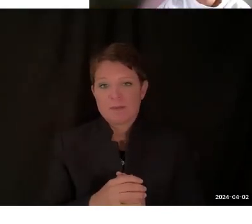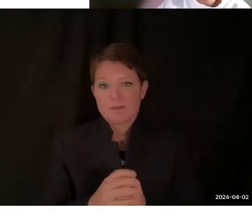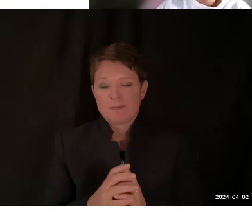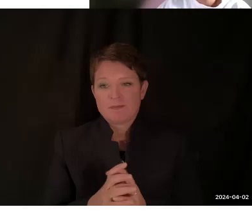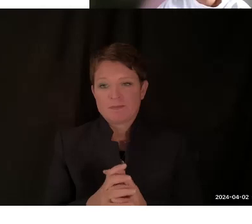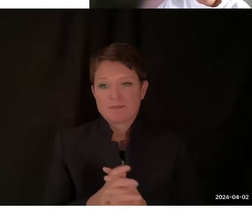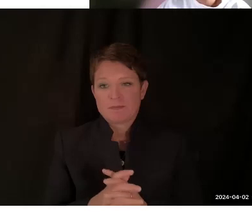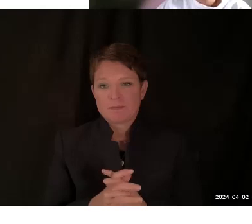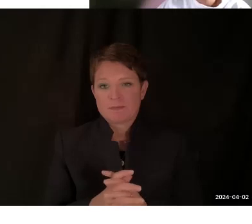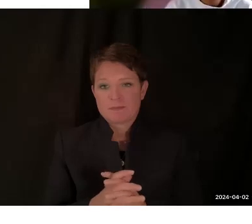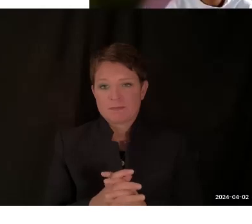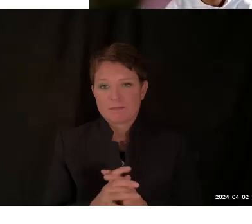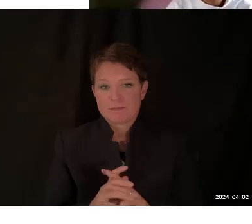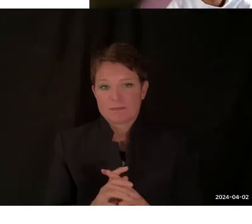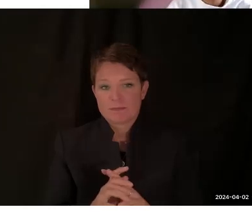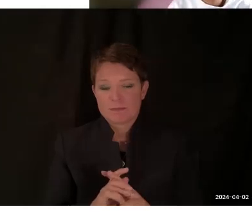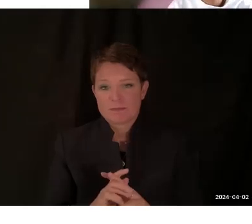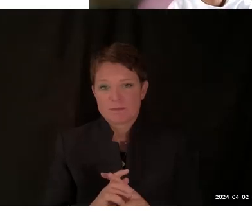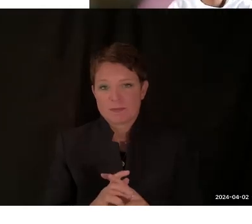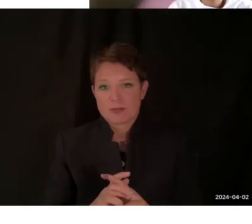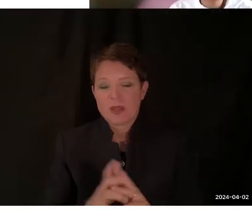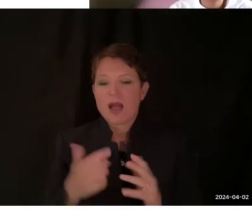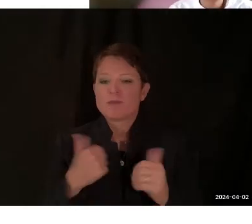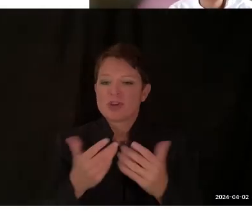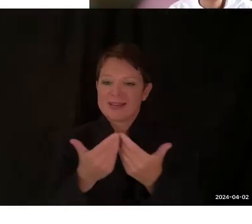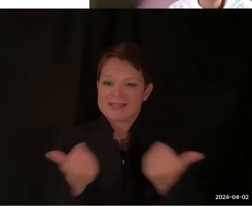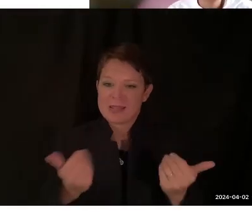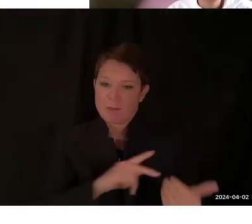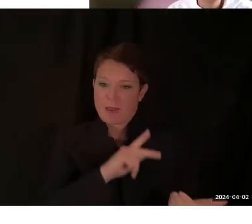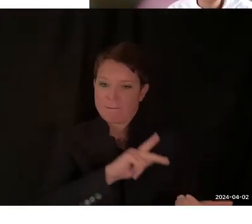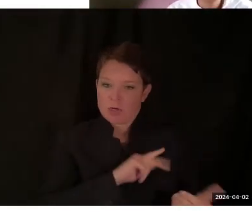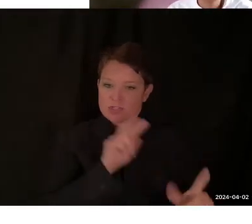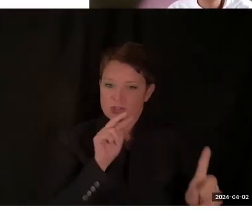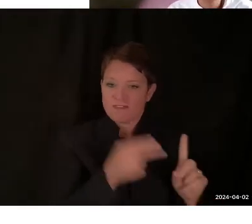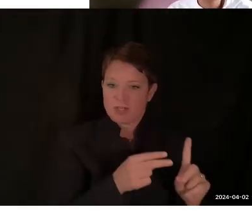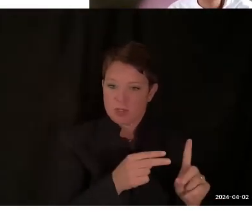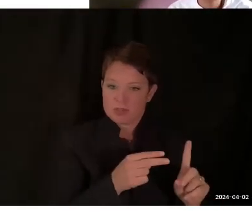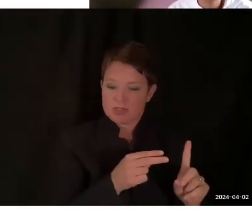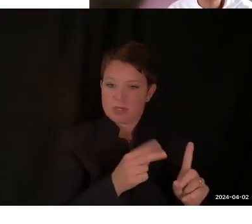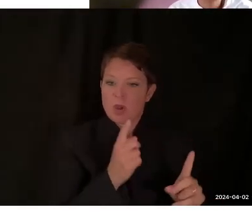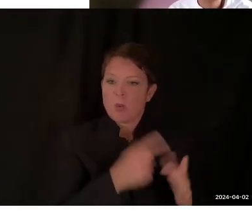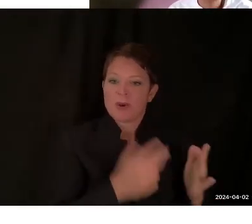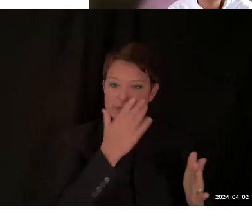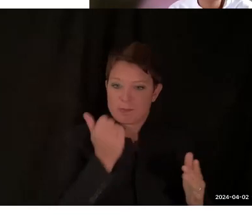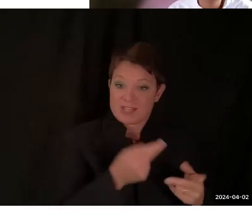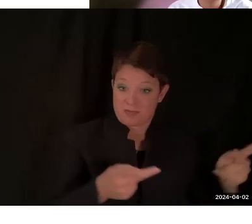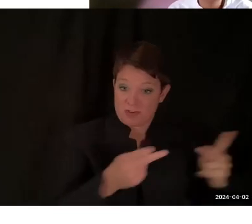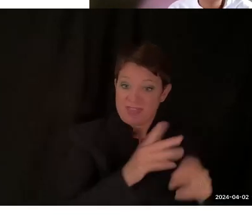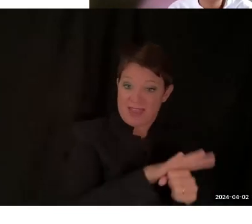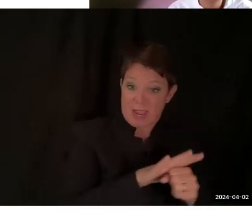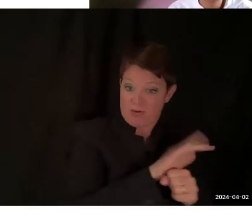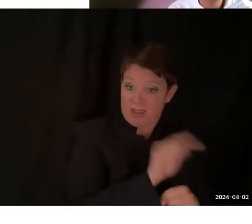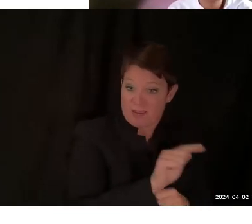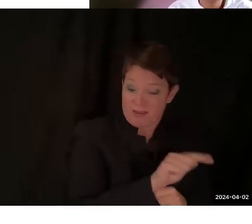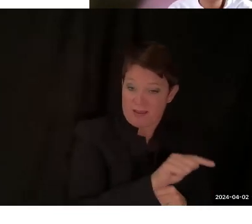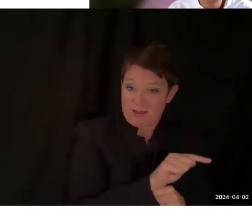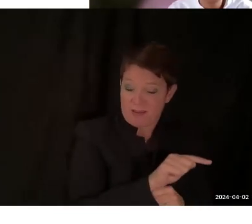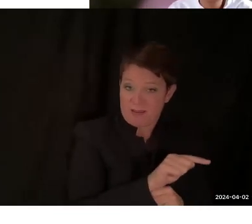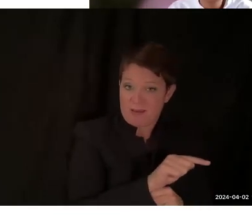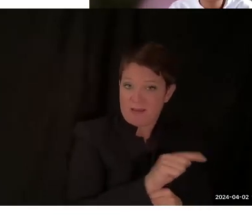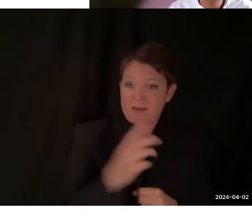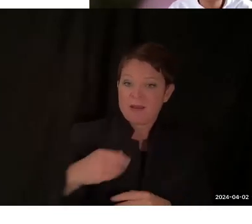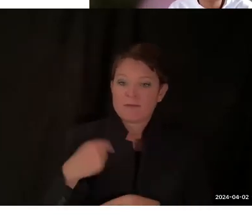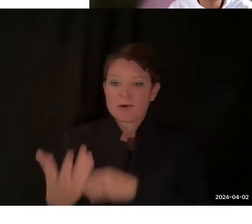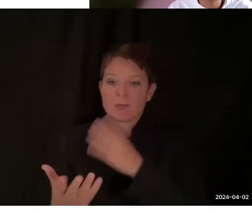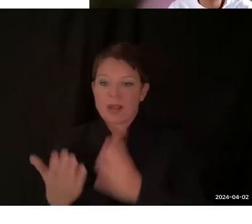I think I'm trying to separate my personal views for what would be best for this site from providing